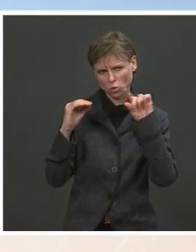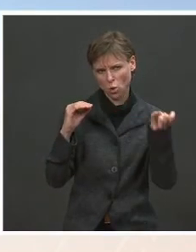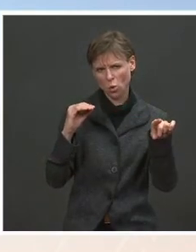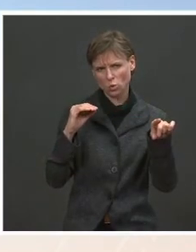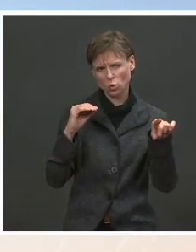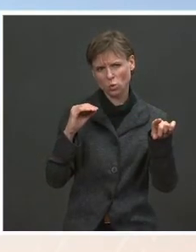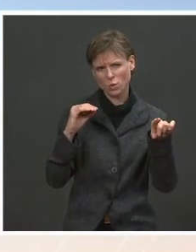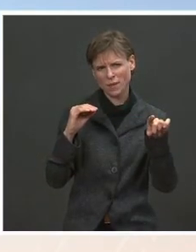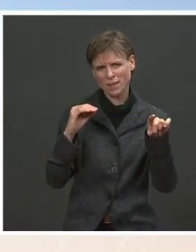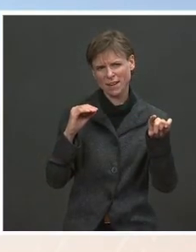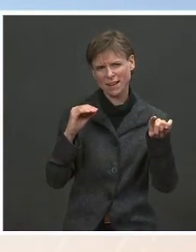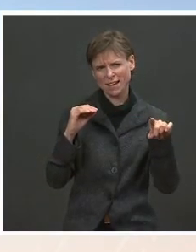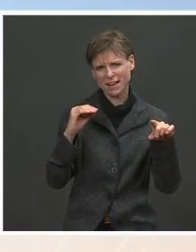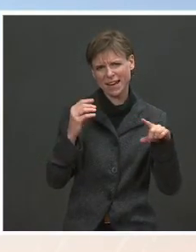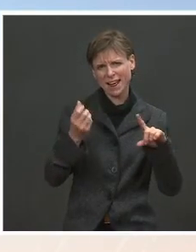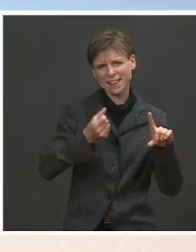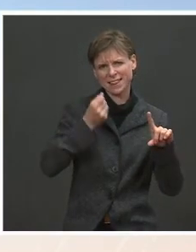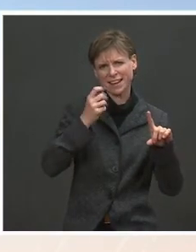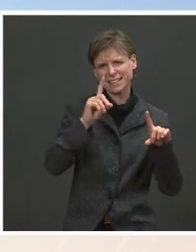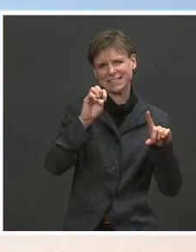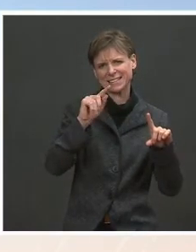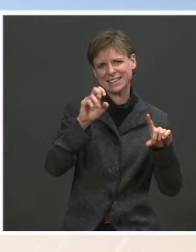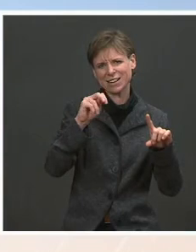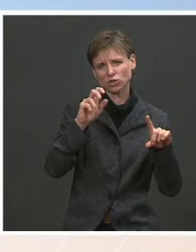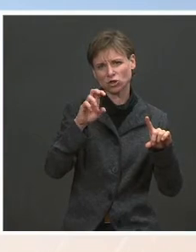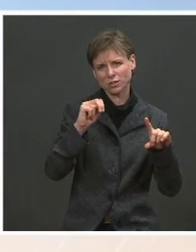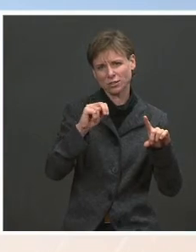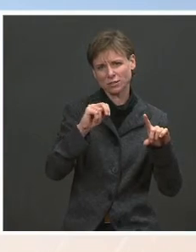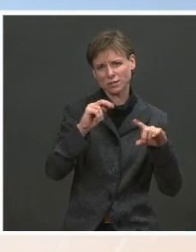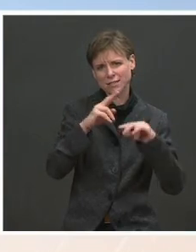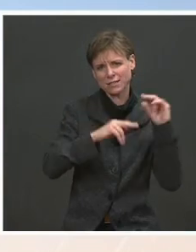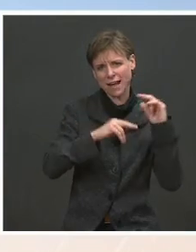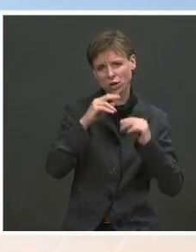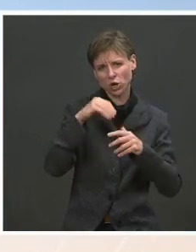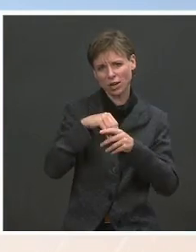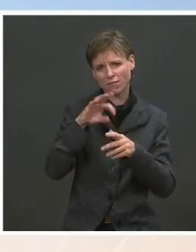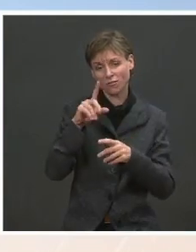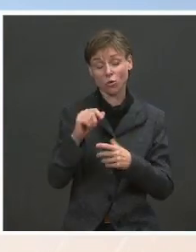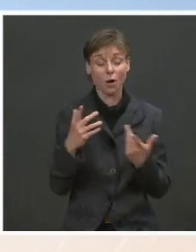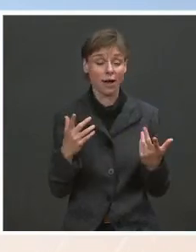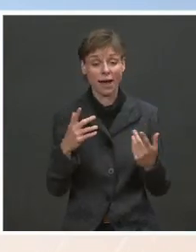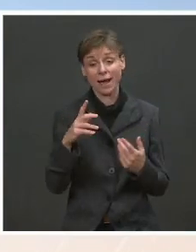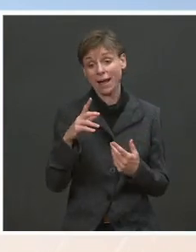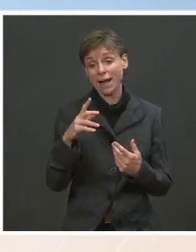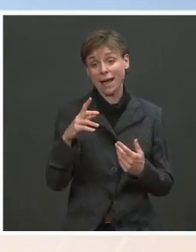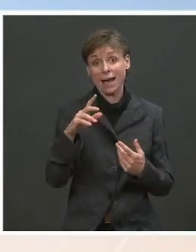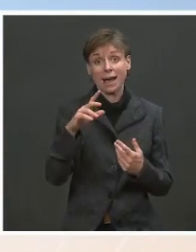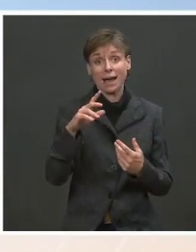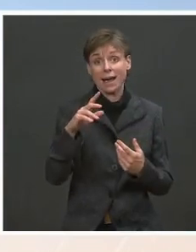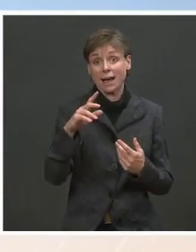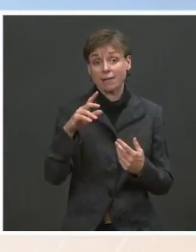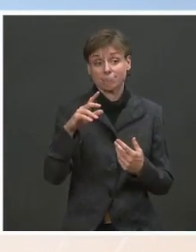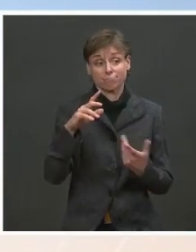he just deferring to HHS? HHS is in charge of looking at facilities